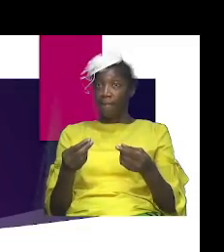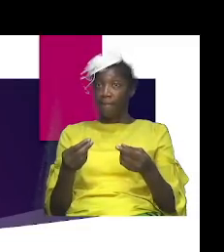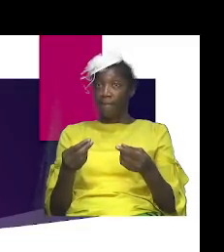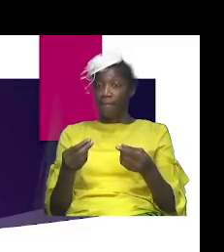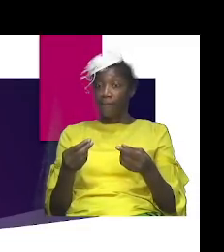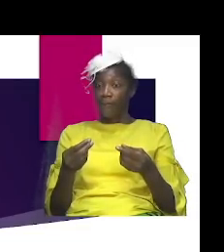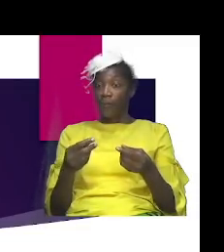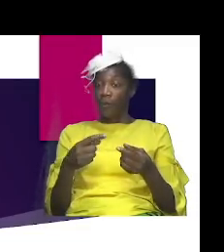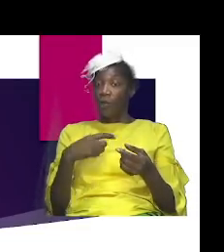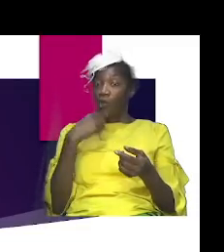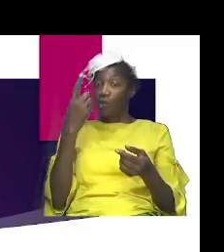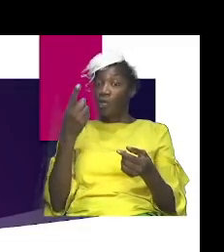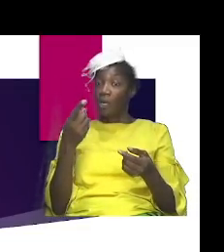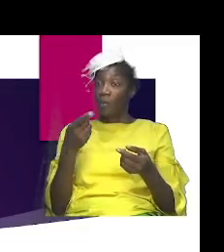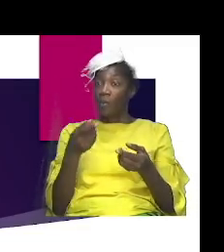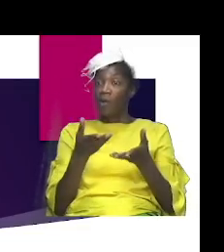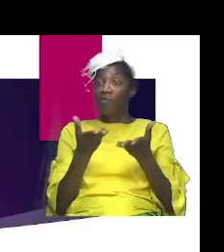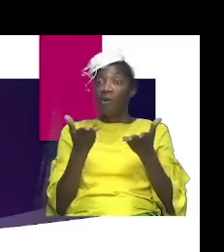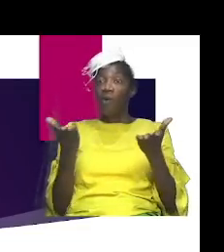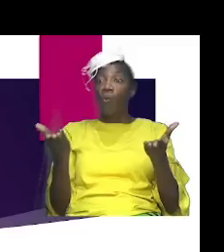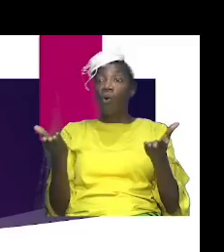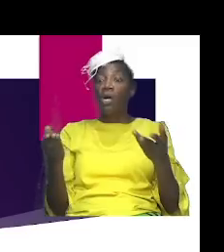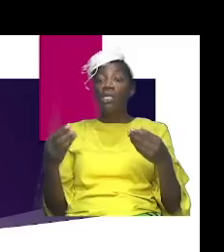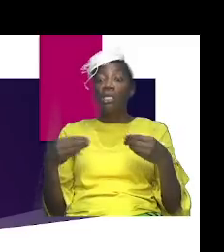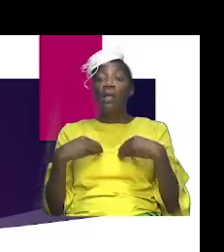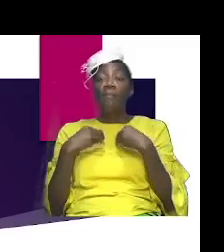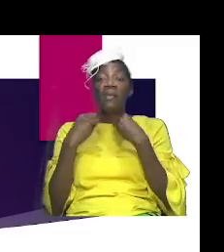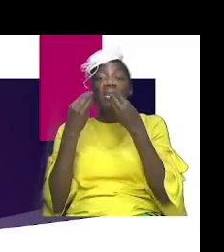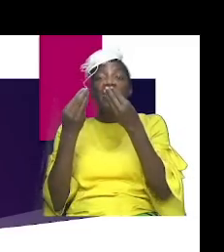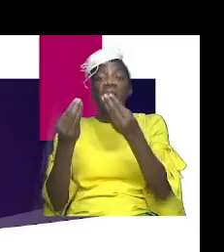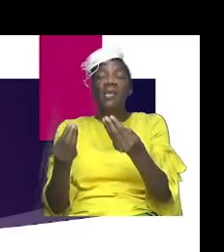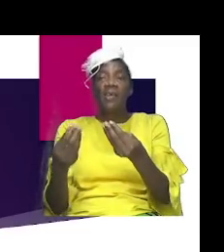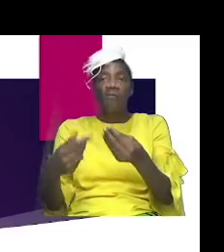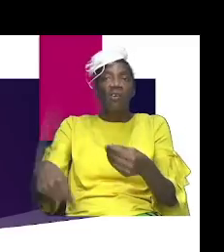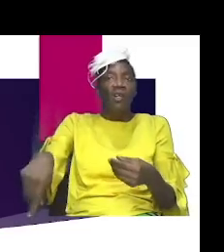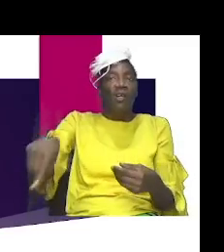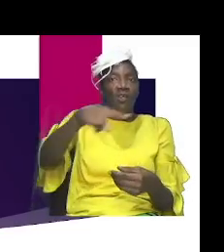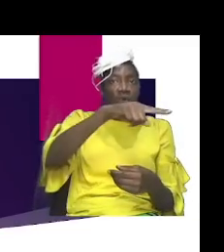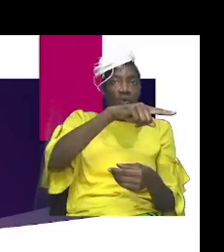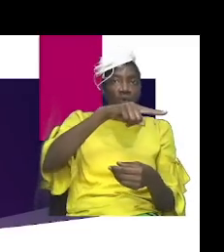to Him for what He has given us. And so